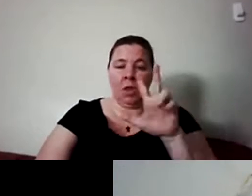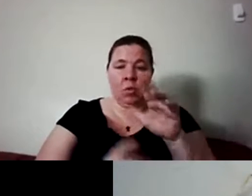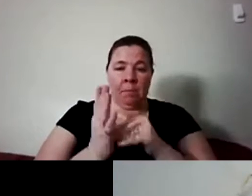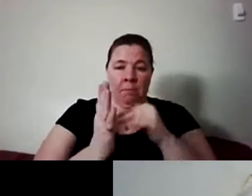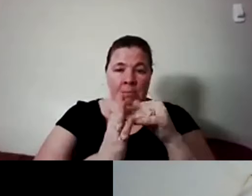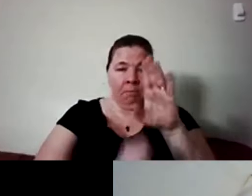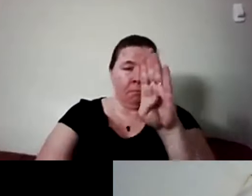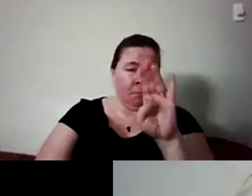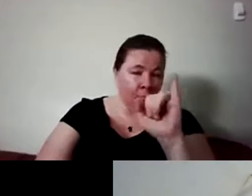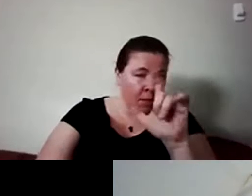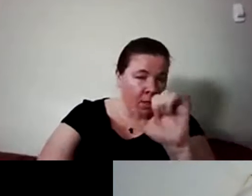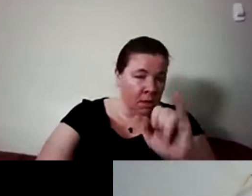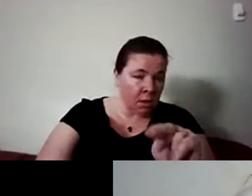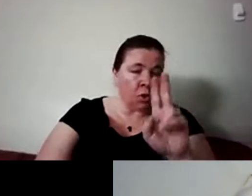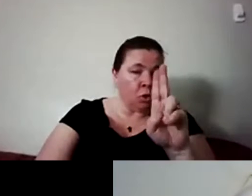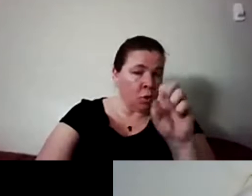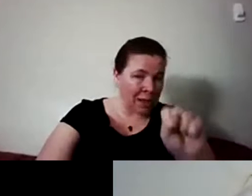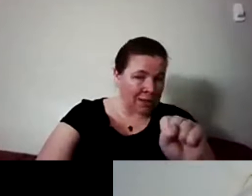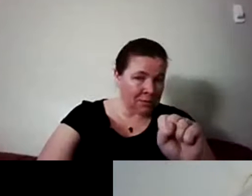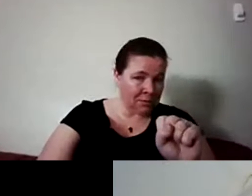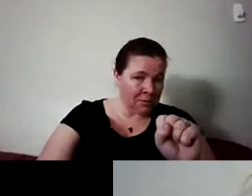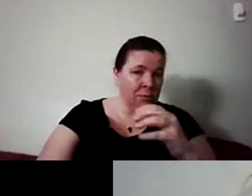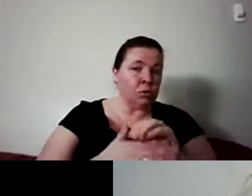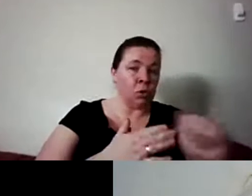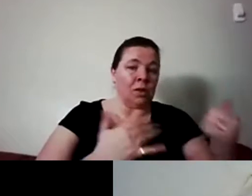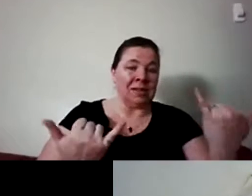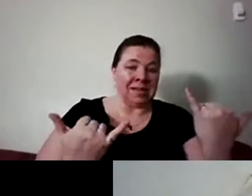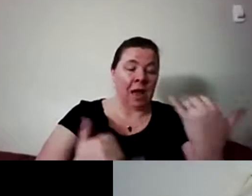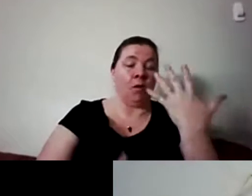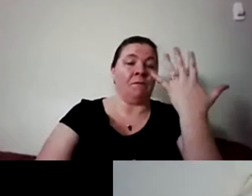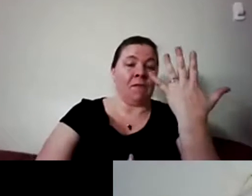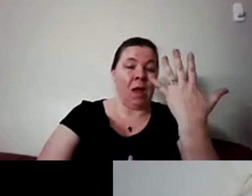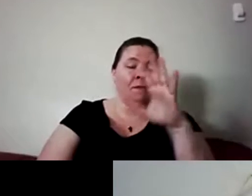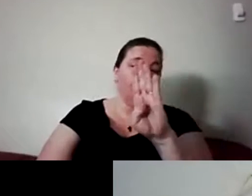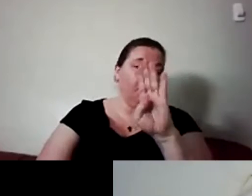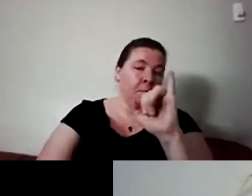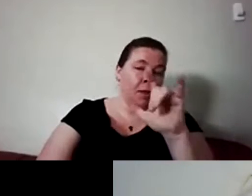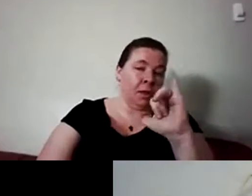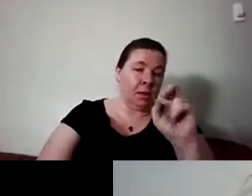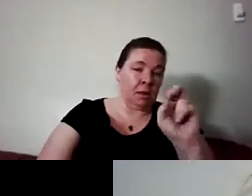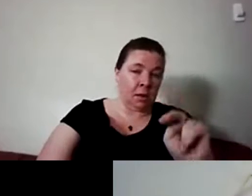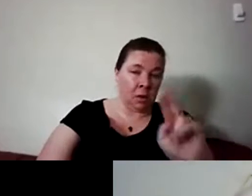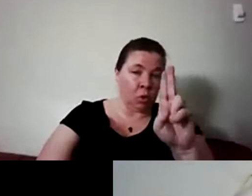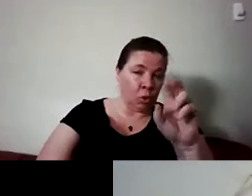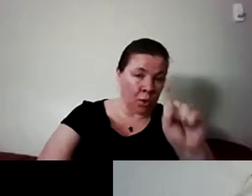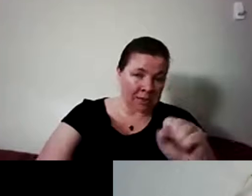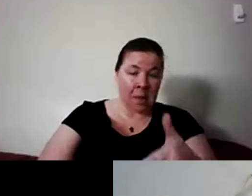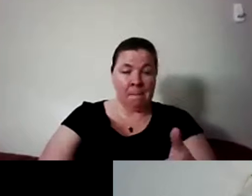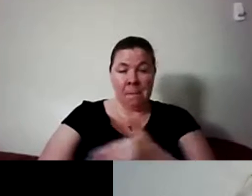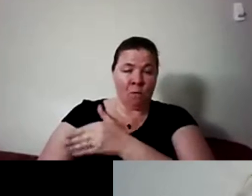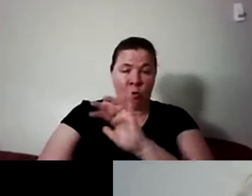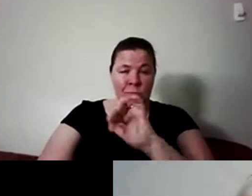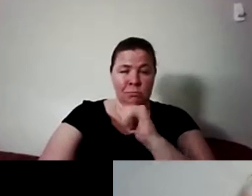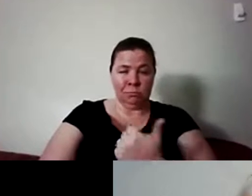US dollars, and currently we're on $5 billion US dollars. This is in pre-launch. We are about to